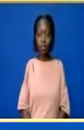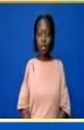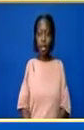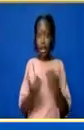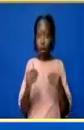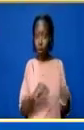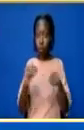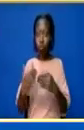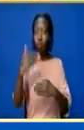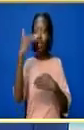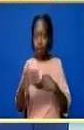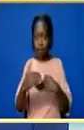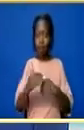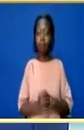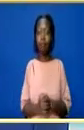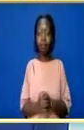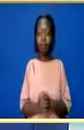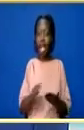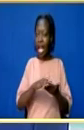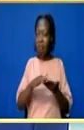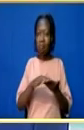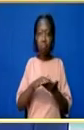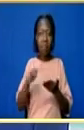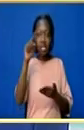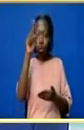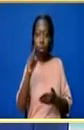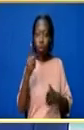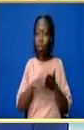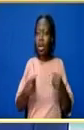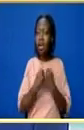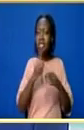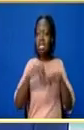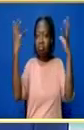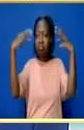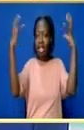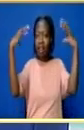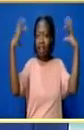next one. Now, basic question. What happens when it rains?